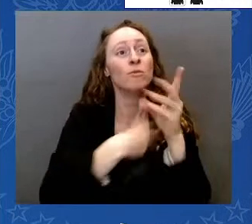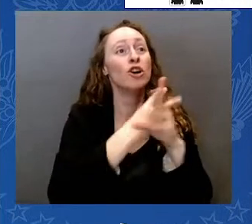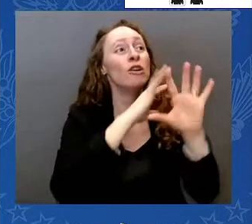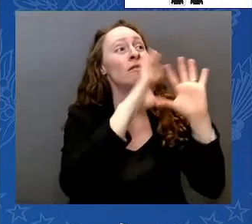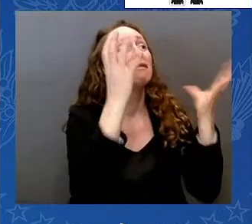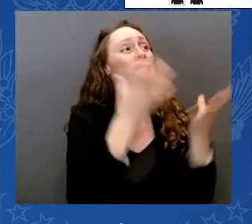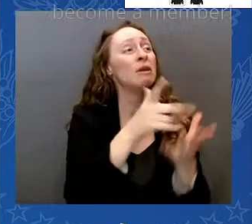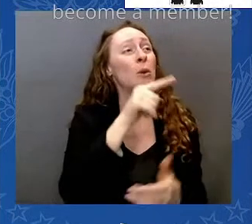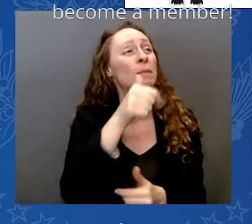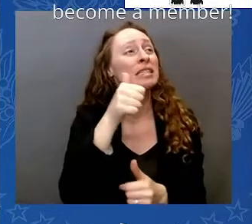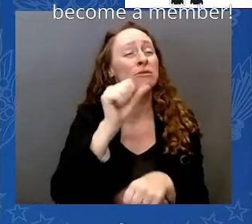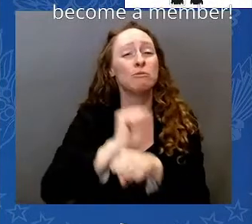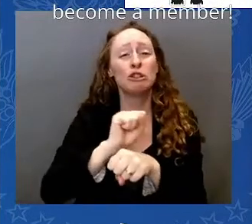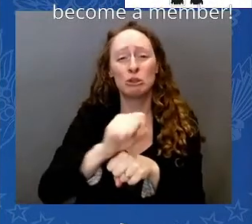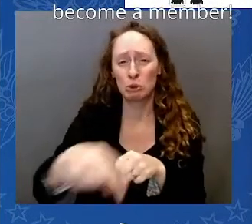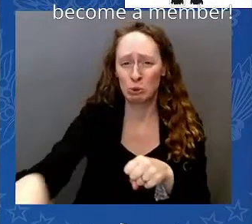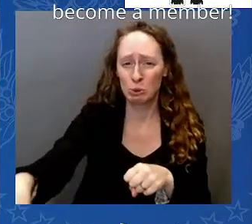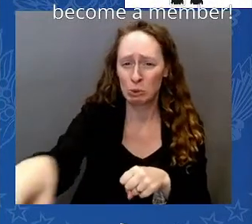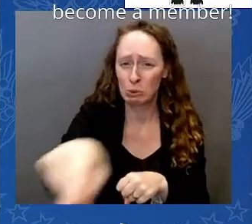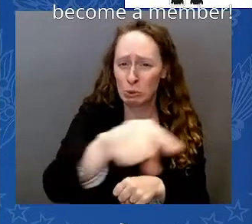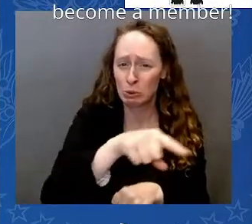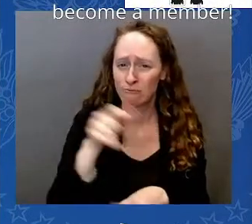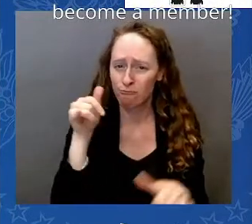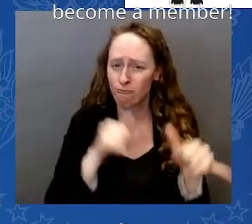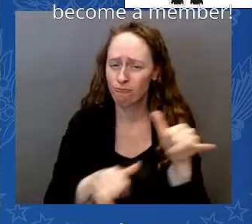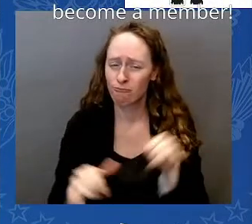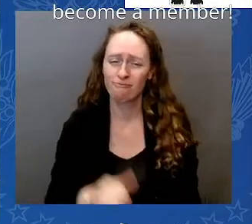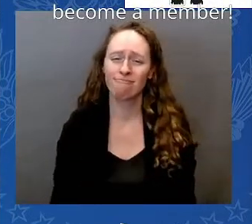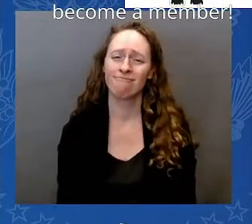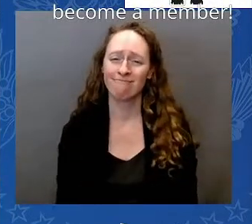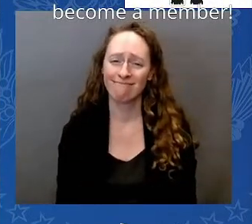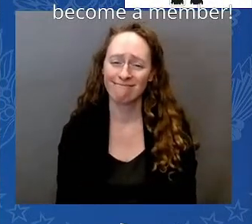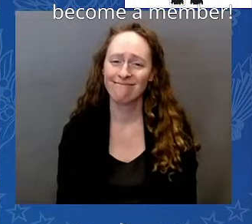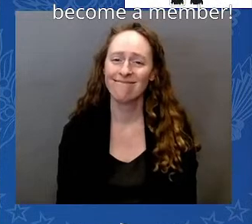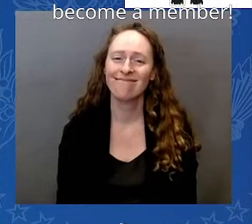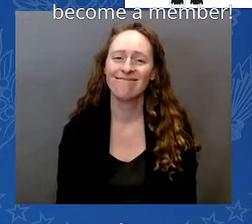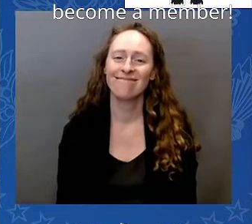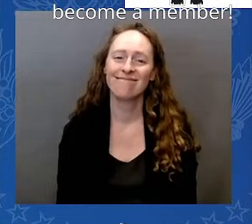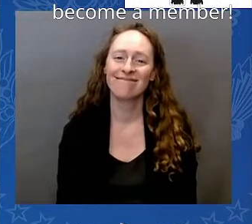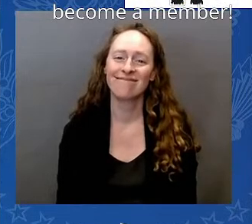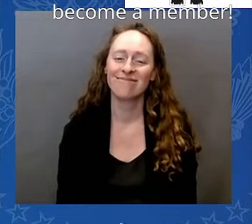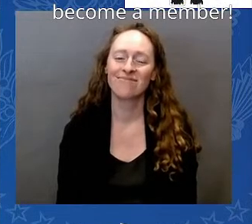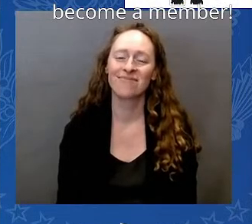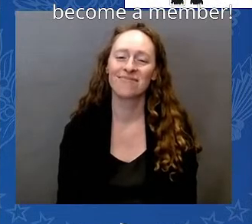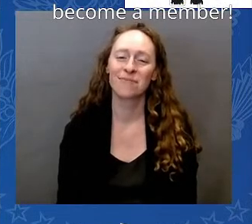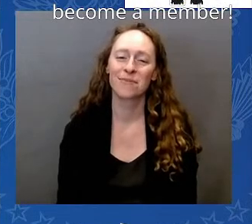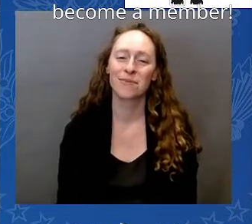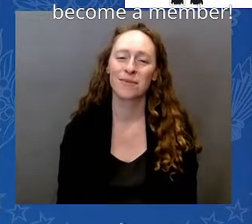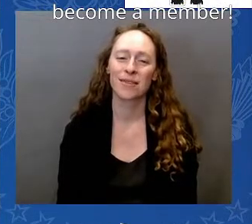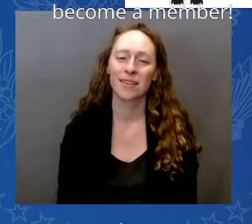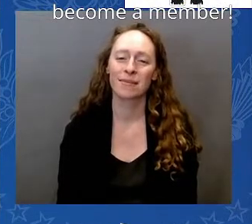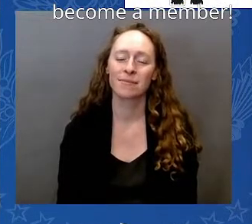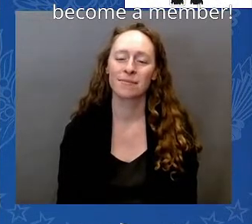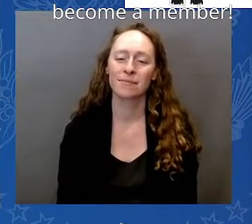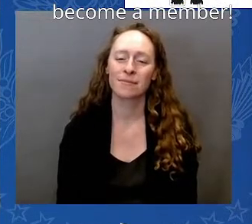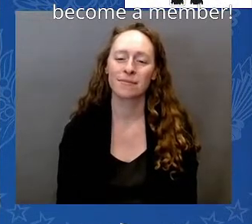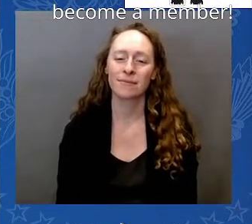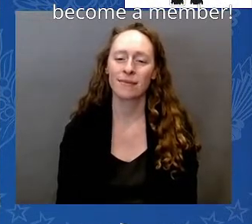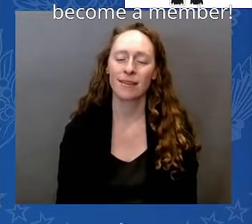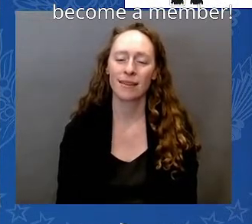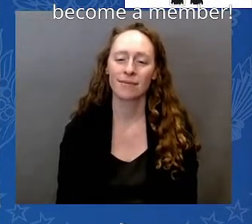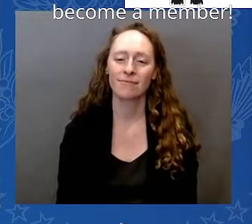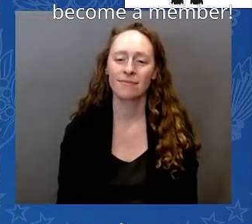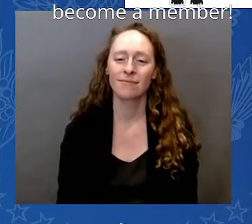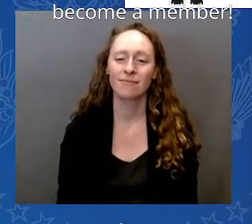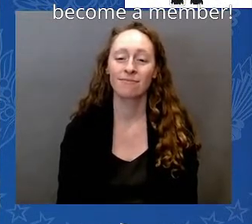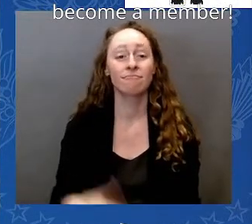up and you got a job. How about those 3, 4, 5 years sometimes of apprentice work that you're about getting full, it's like going